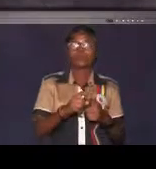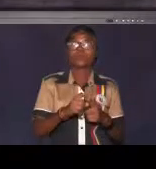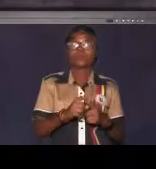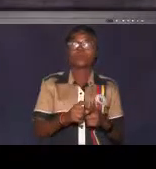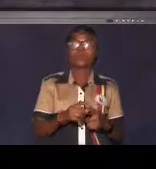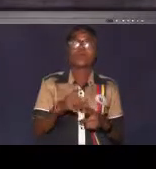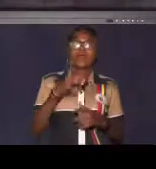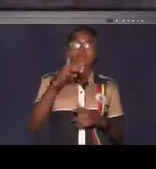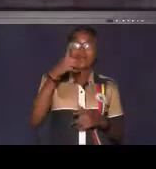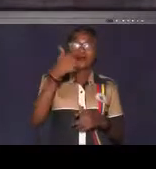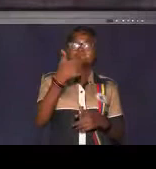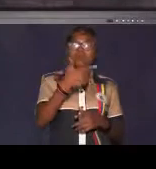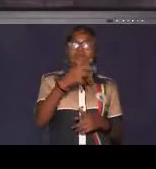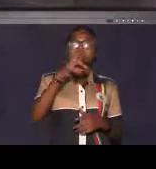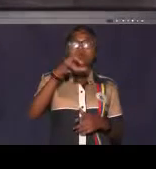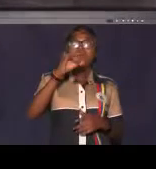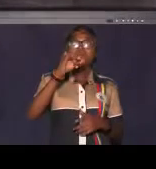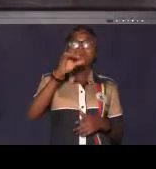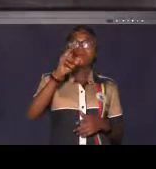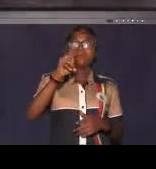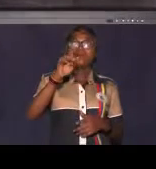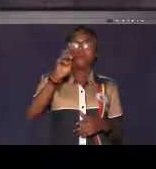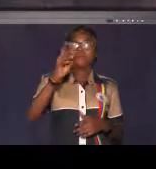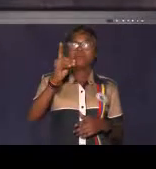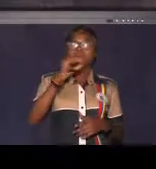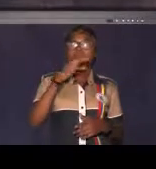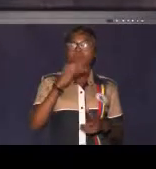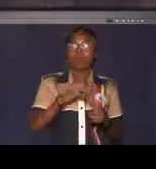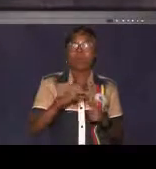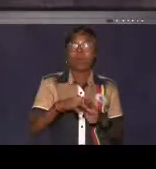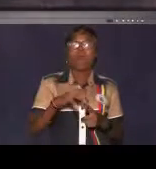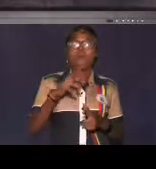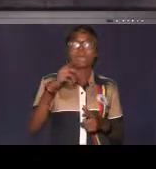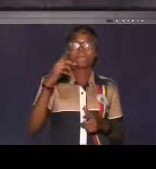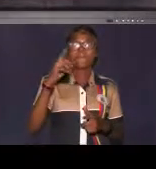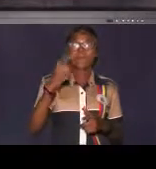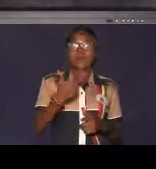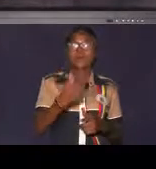grind, G-R-I-N-D, or ground,